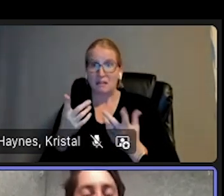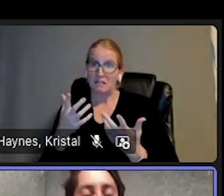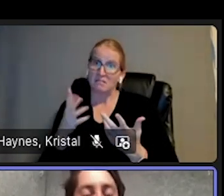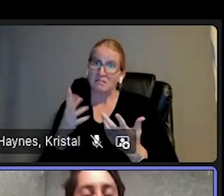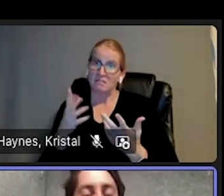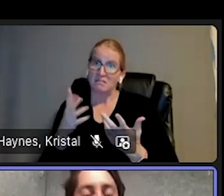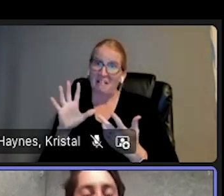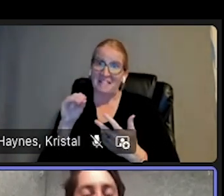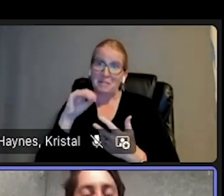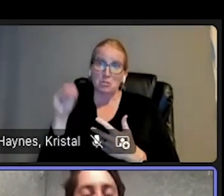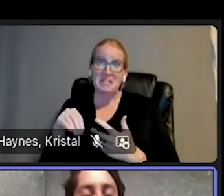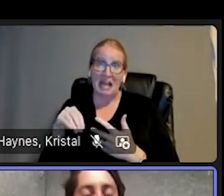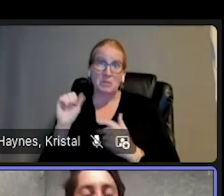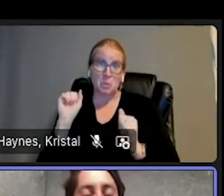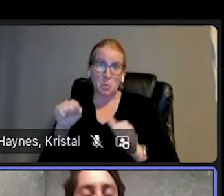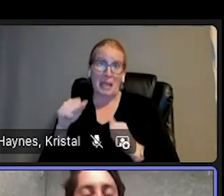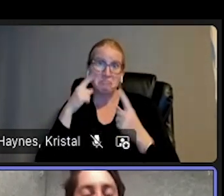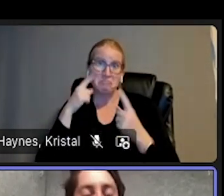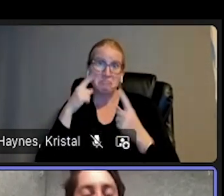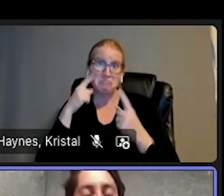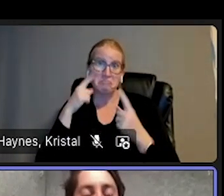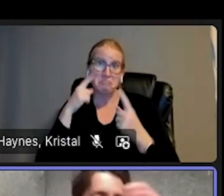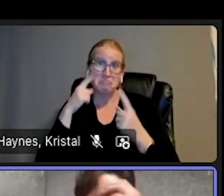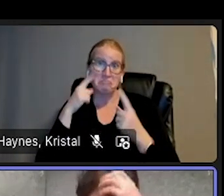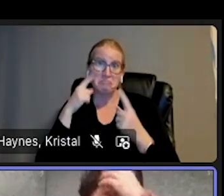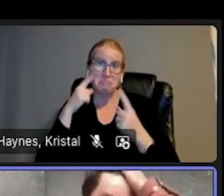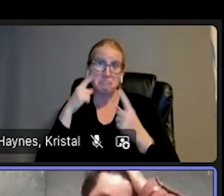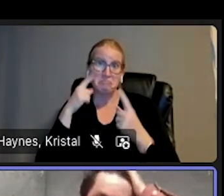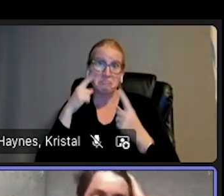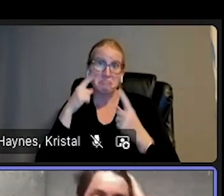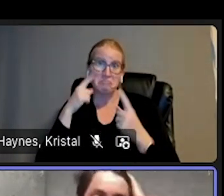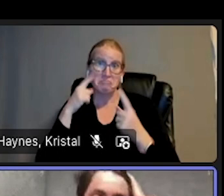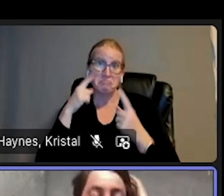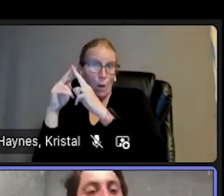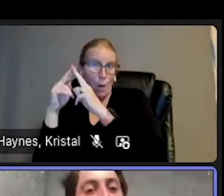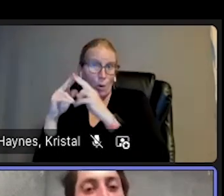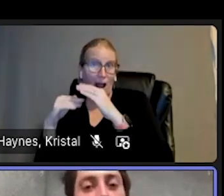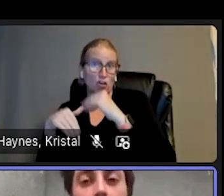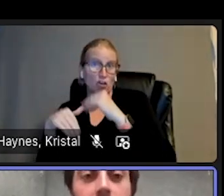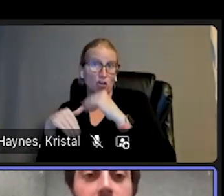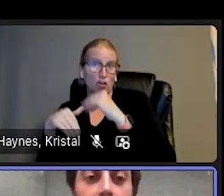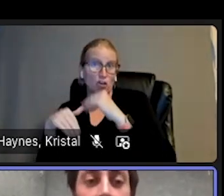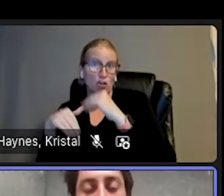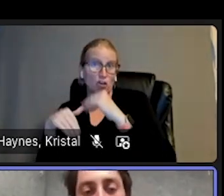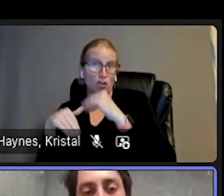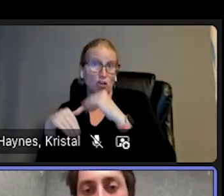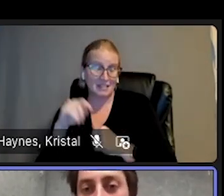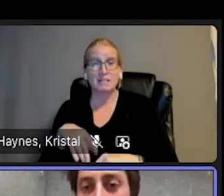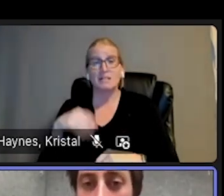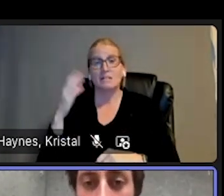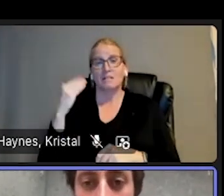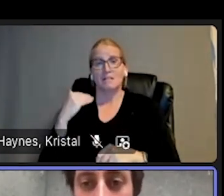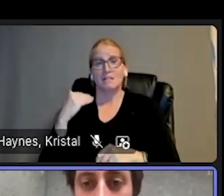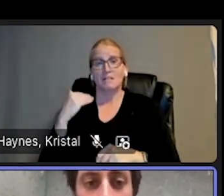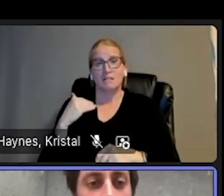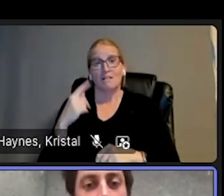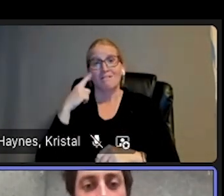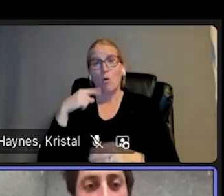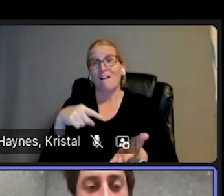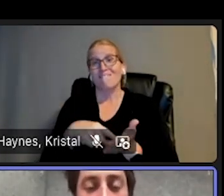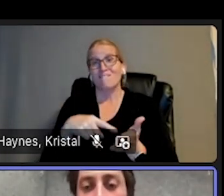In the affordability category, affordability remains a significant concern, and it